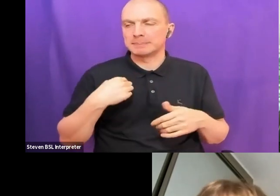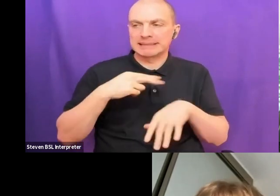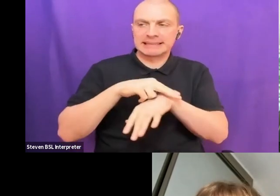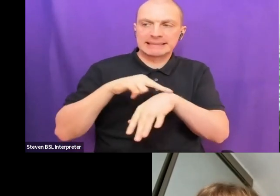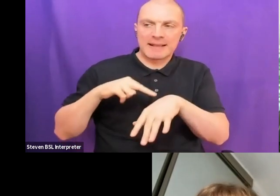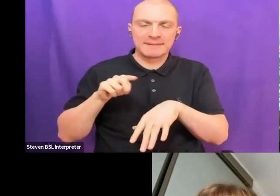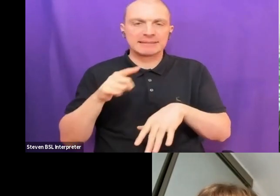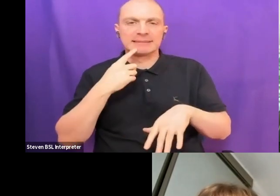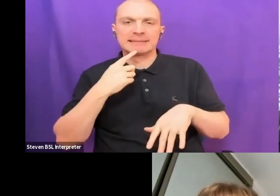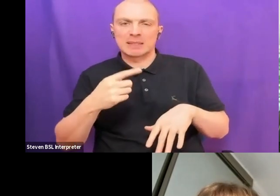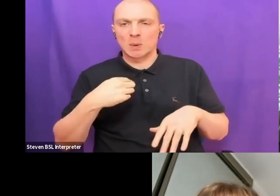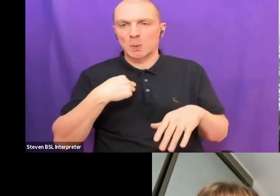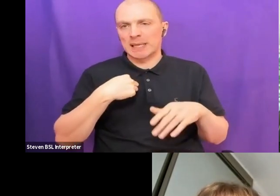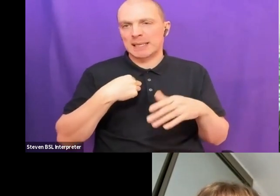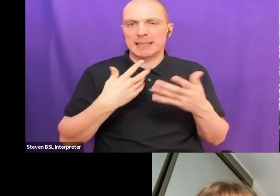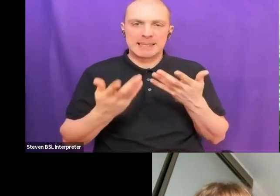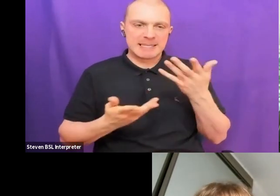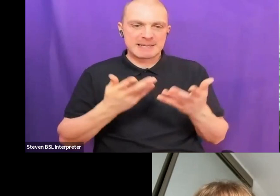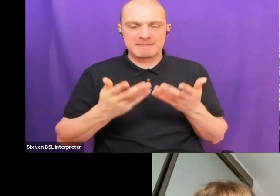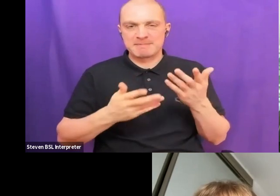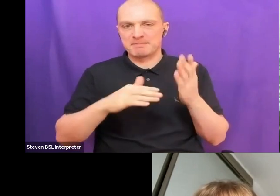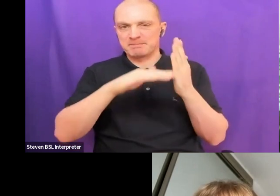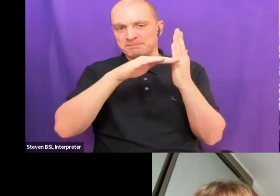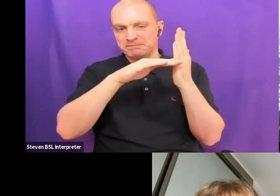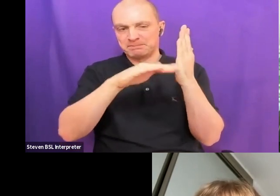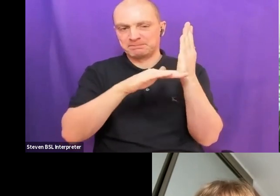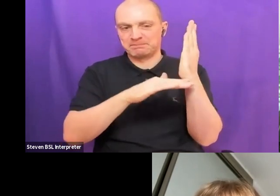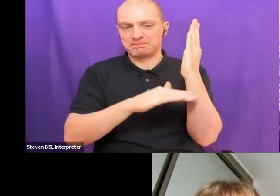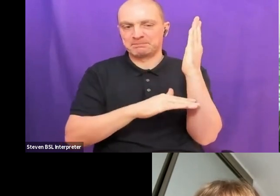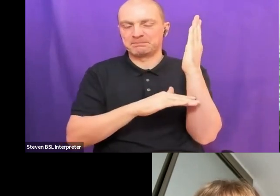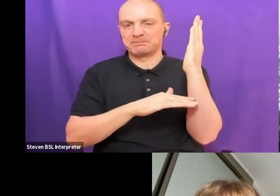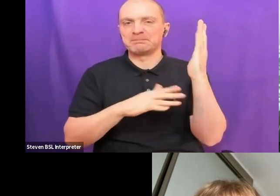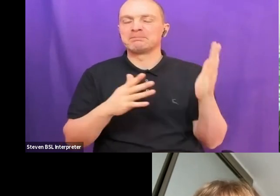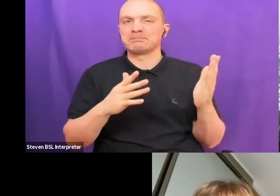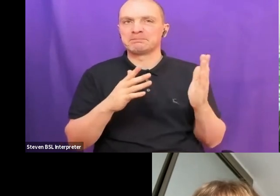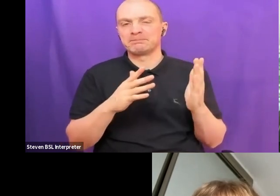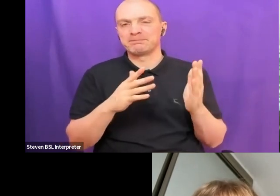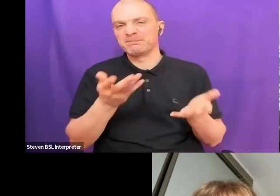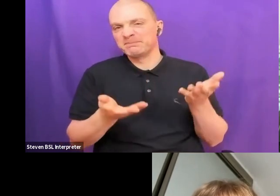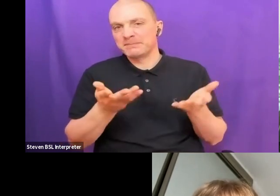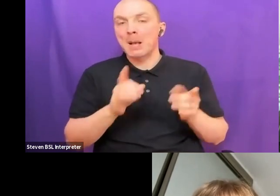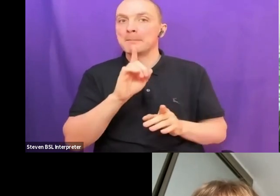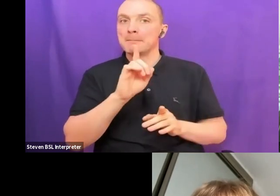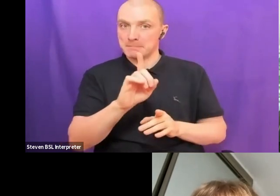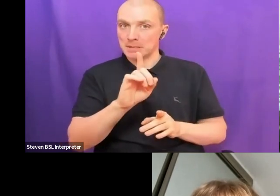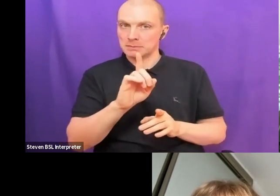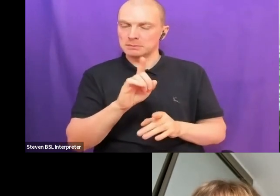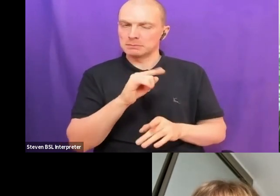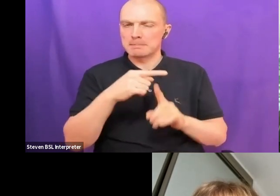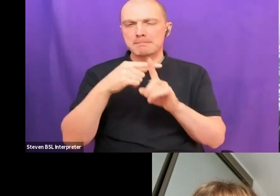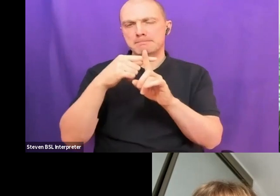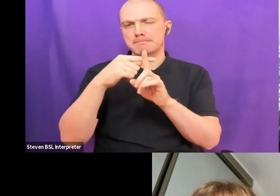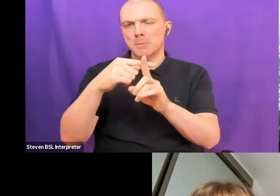bottom list. It has, however, its saving grace is the most fantastic community that you could ever